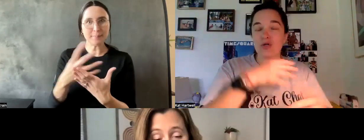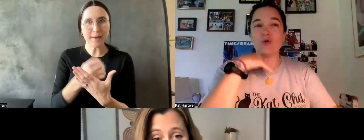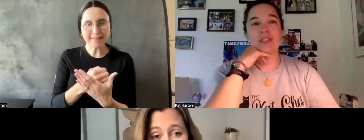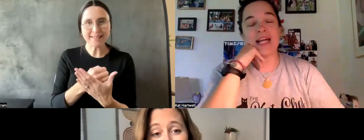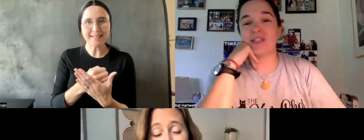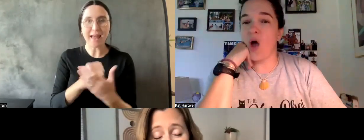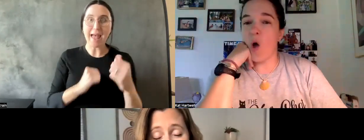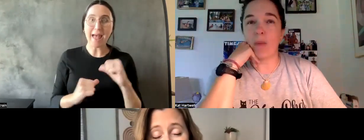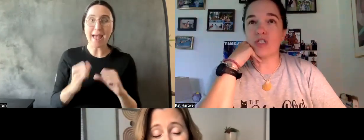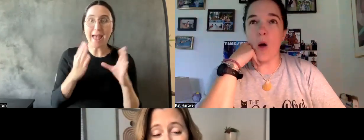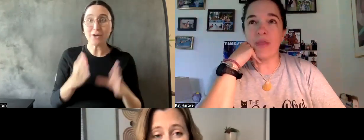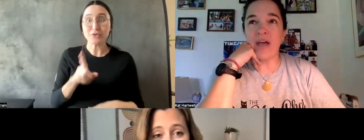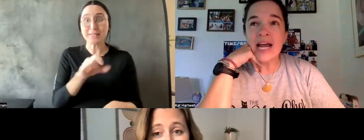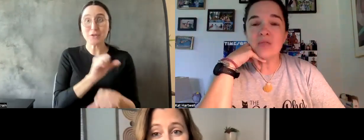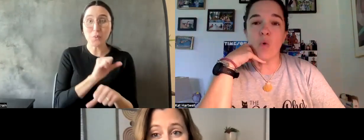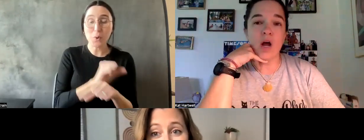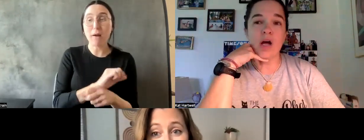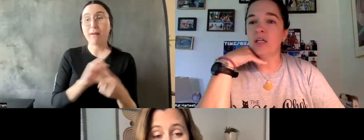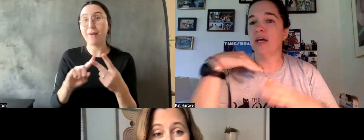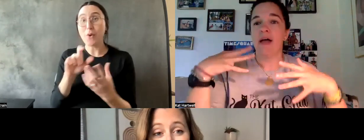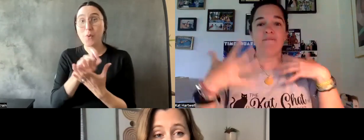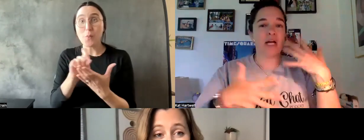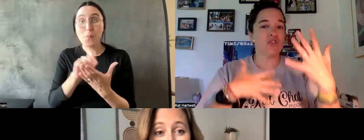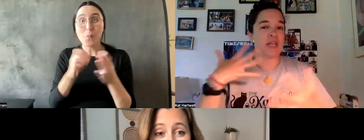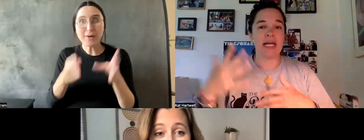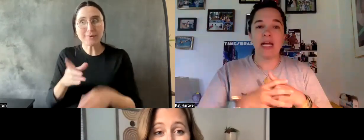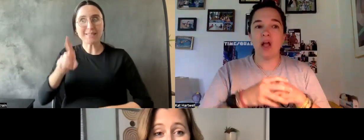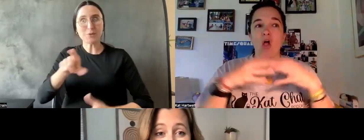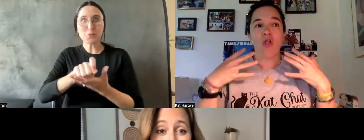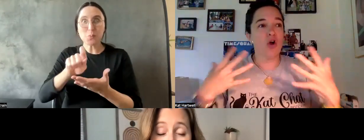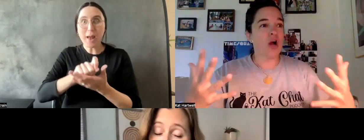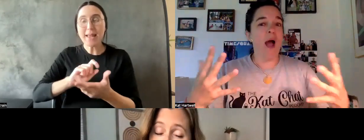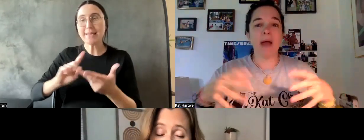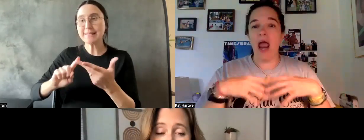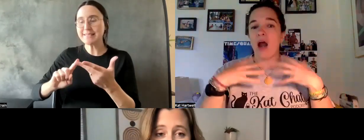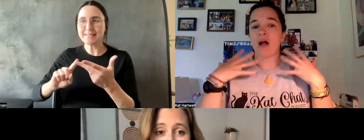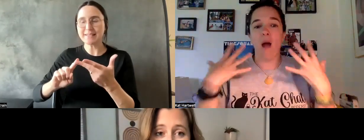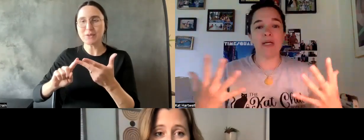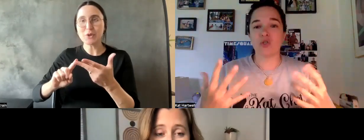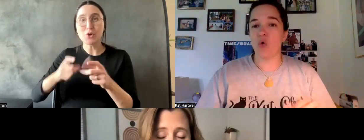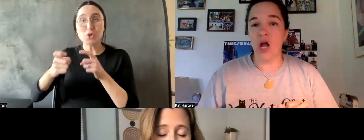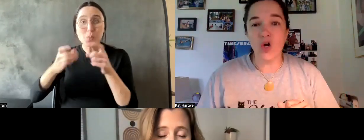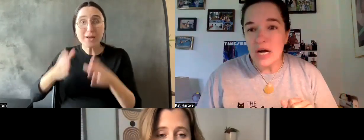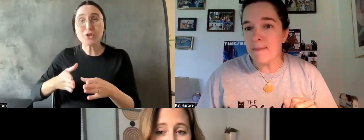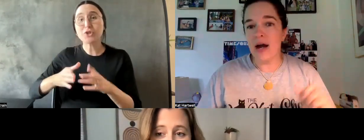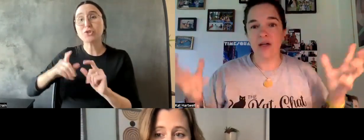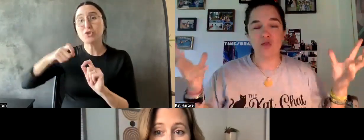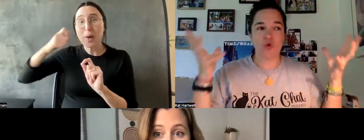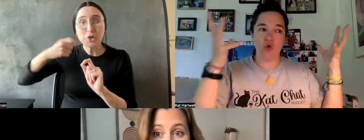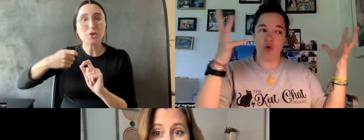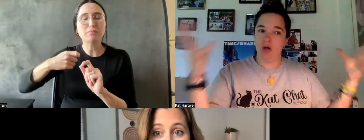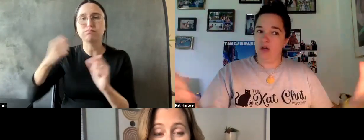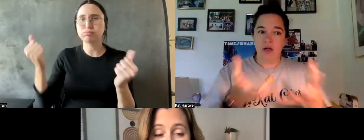or producing. So I'm just hoping things will eventually look up and come into an